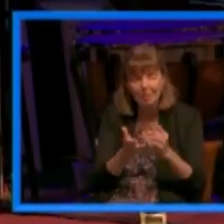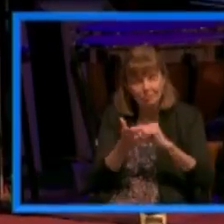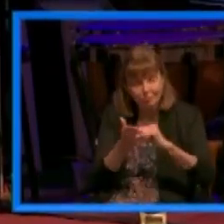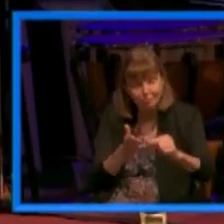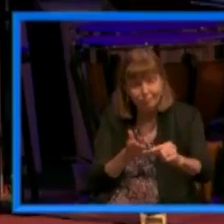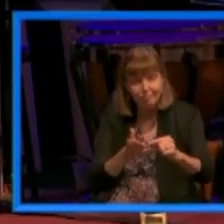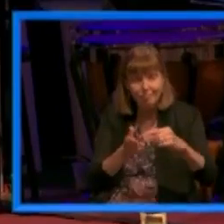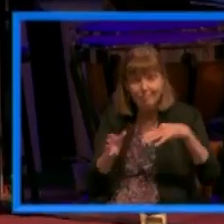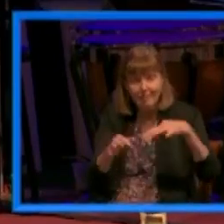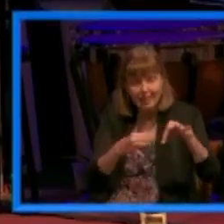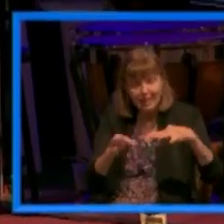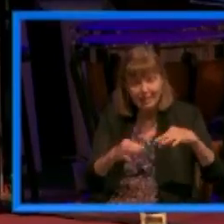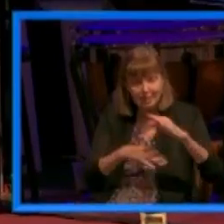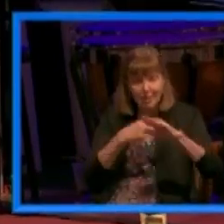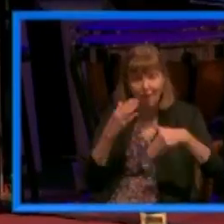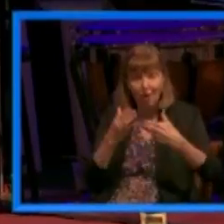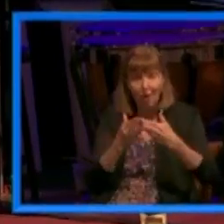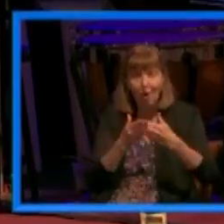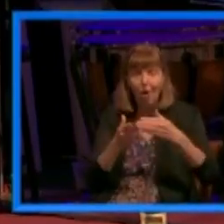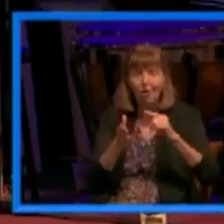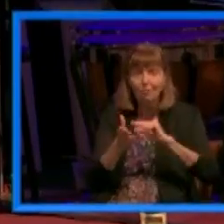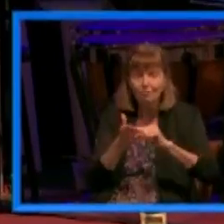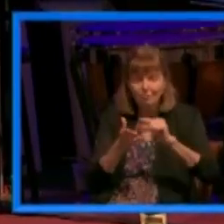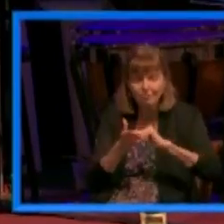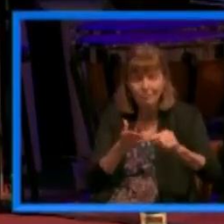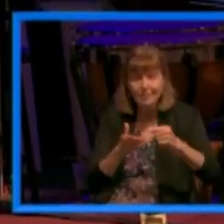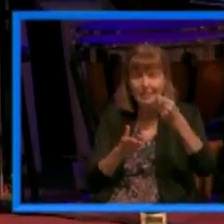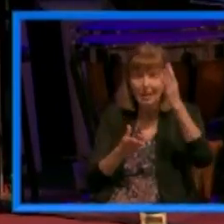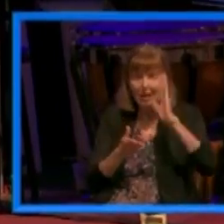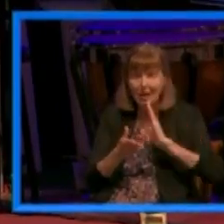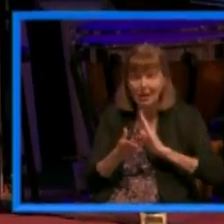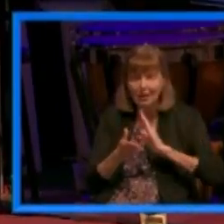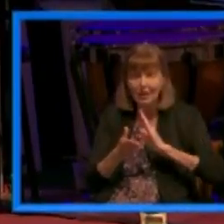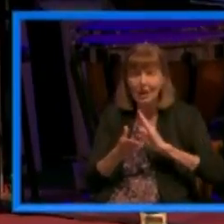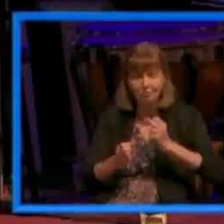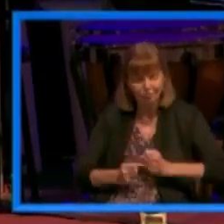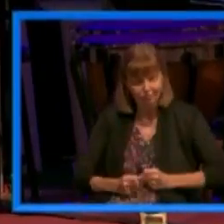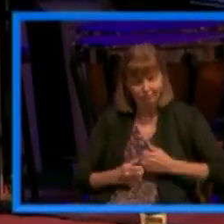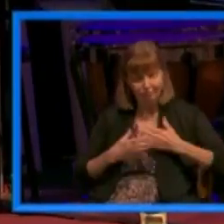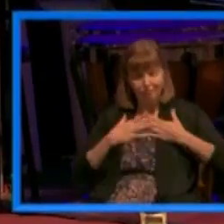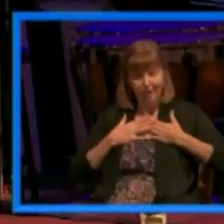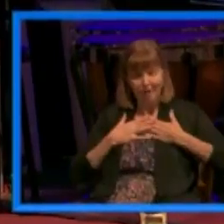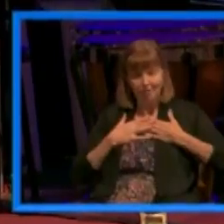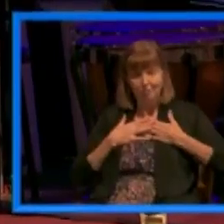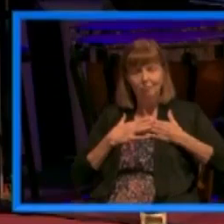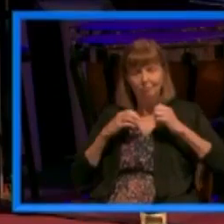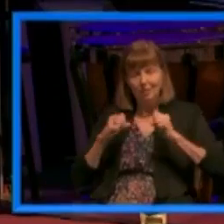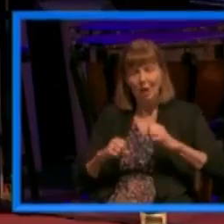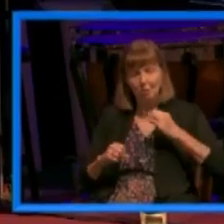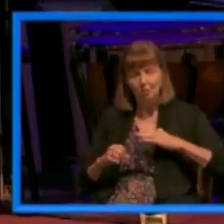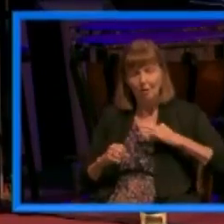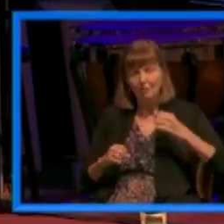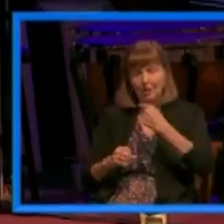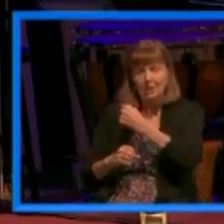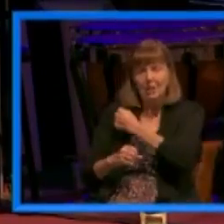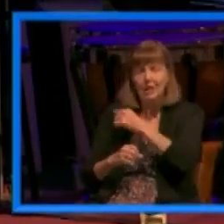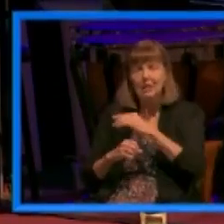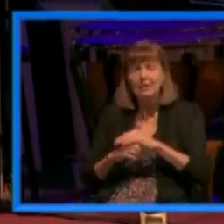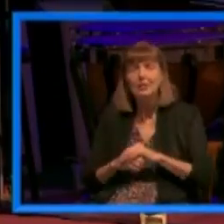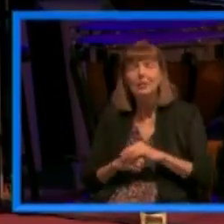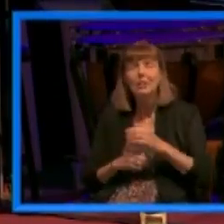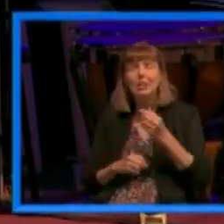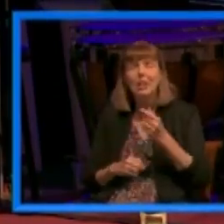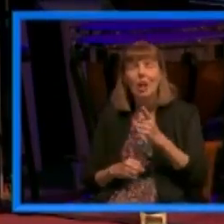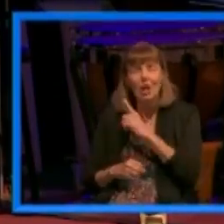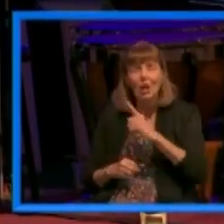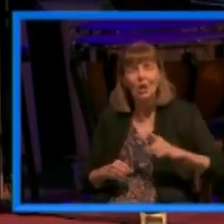that all scripture is breathed out by God and profitable. And so, Lord, Father, we pray right now you'd help us. Use me as your